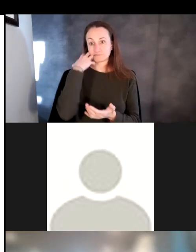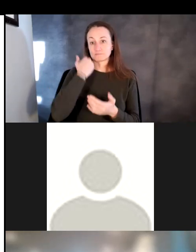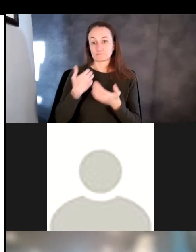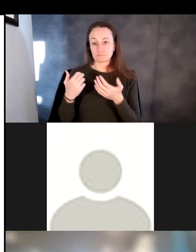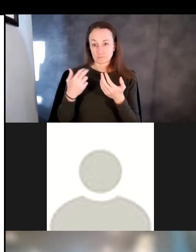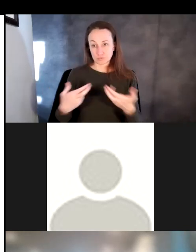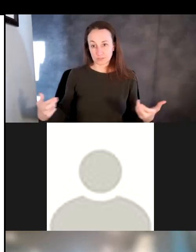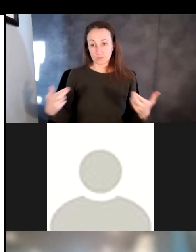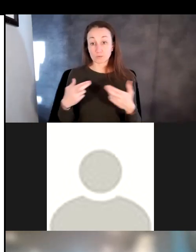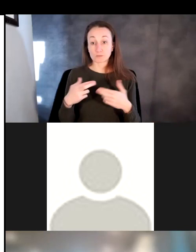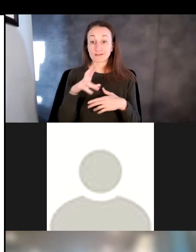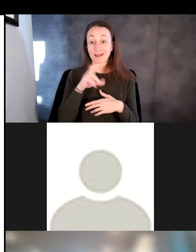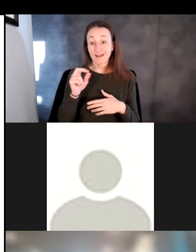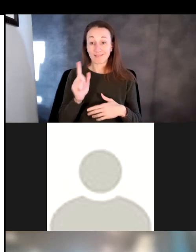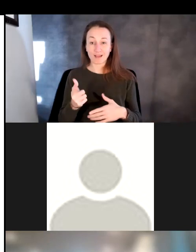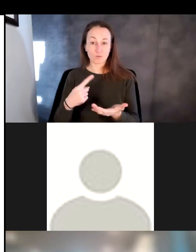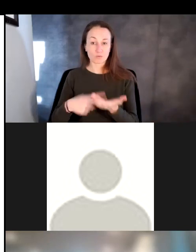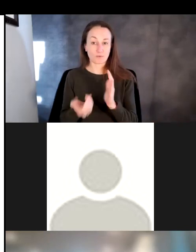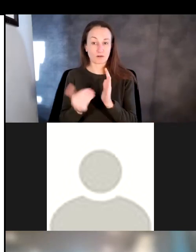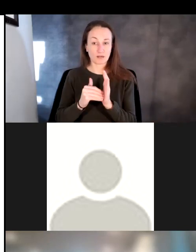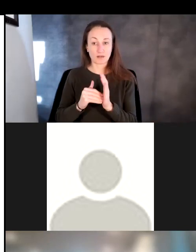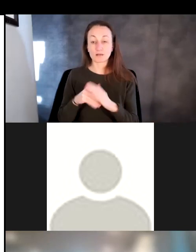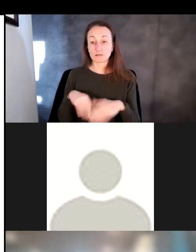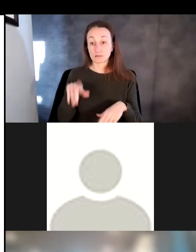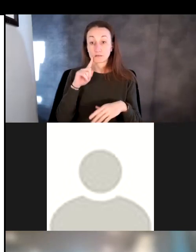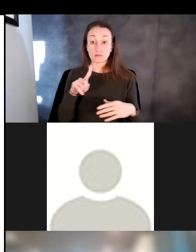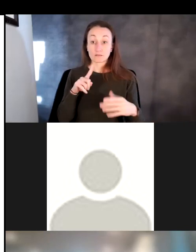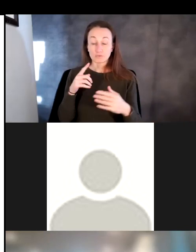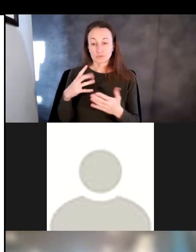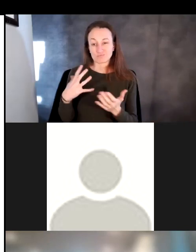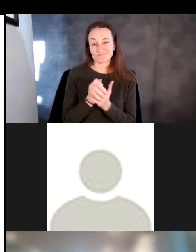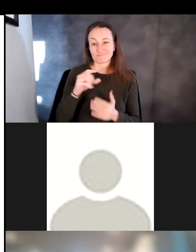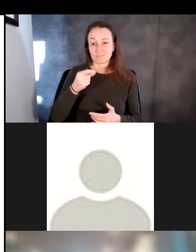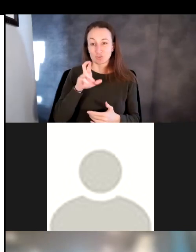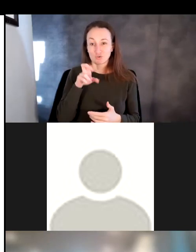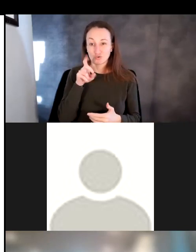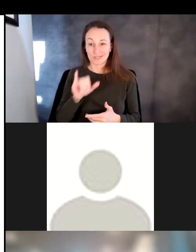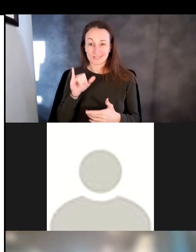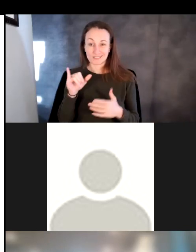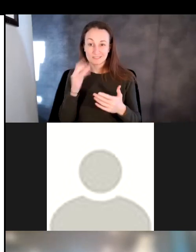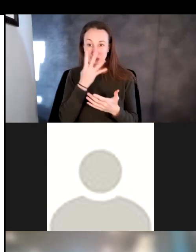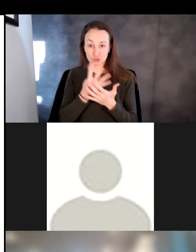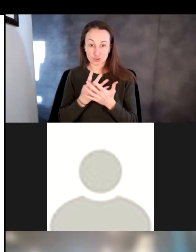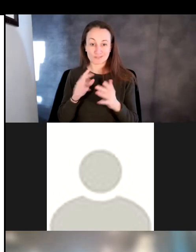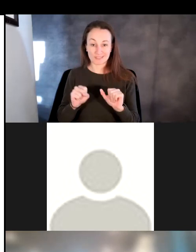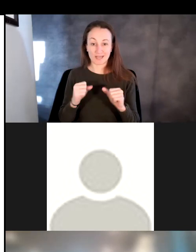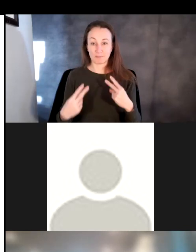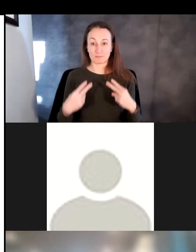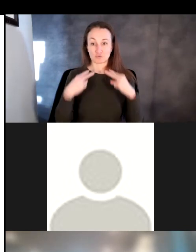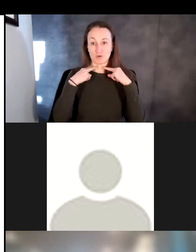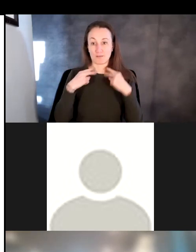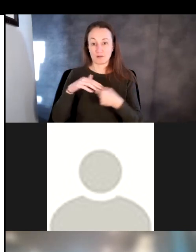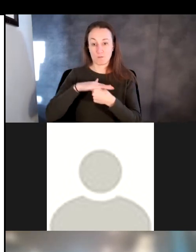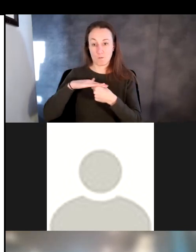back to later, greedy searches can become trapped at local optima. To kind of overcome some of these